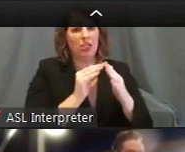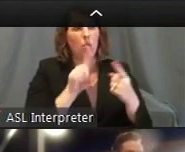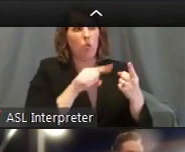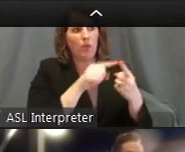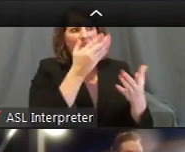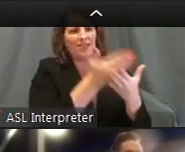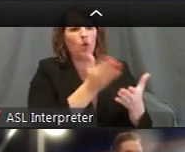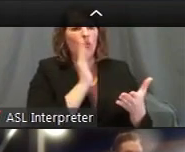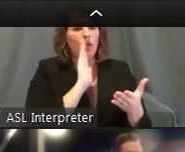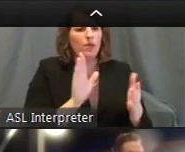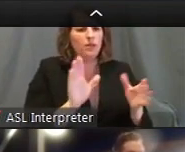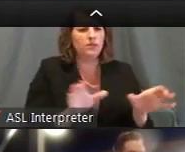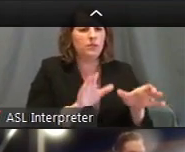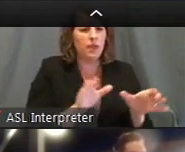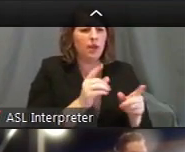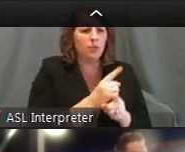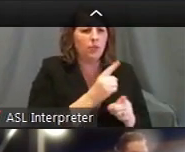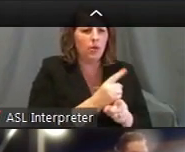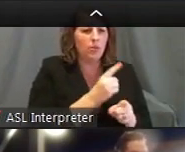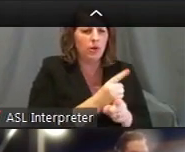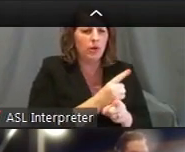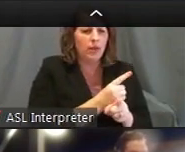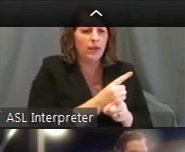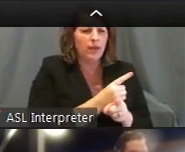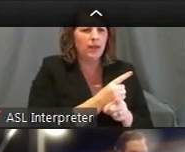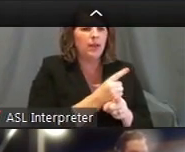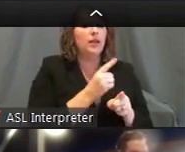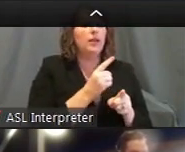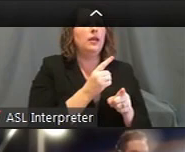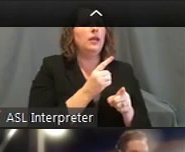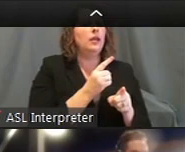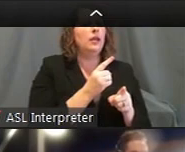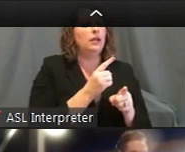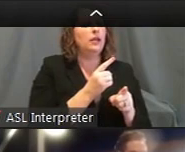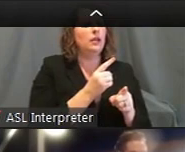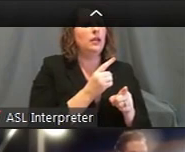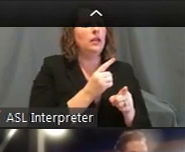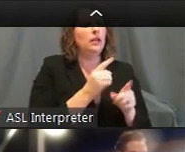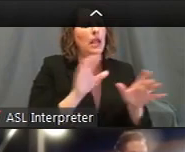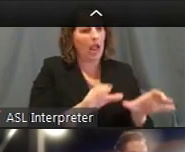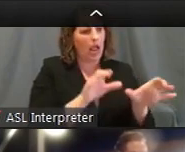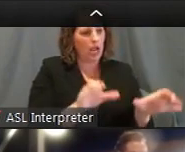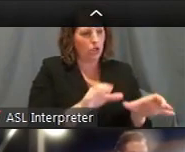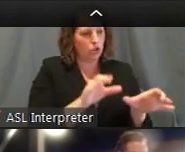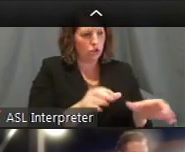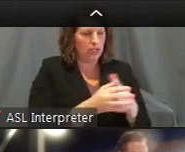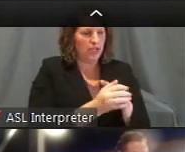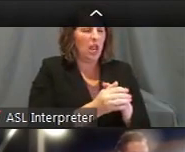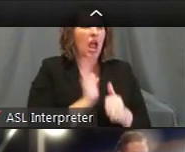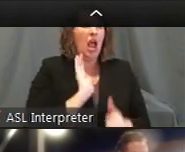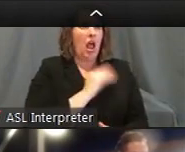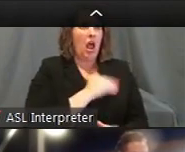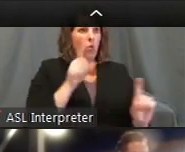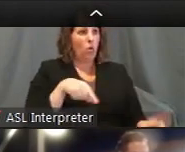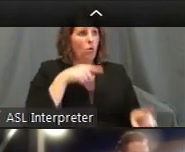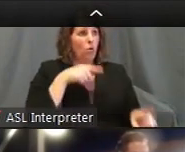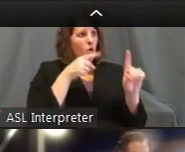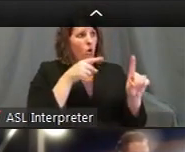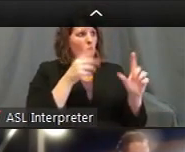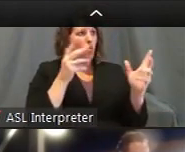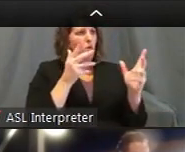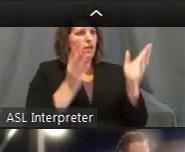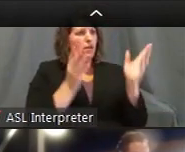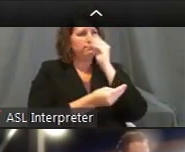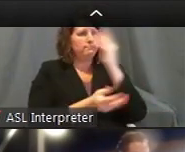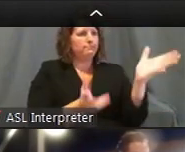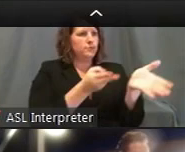The mayor mentioned it before. Our goal is to spread the truth, not the virus. So we get out there, we explain to them what